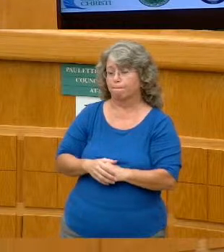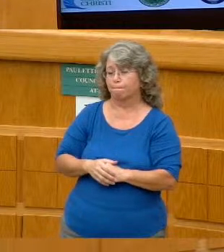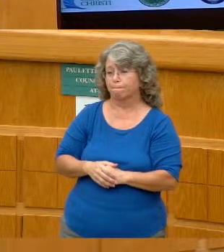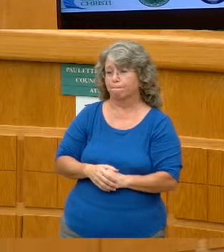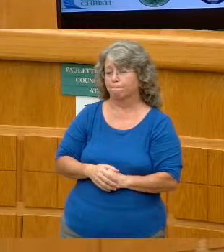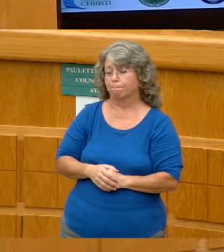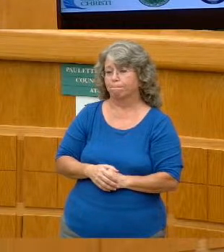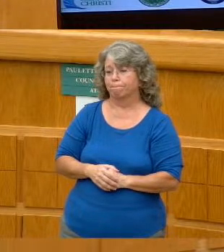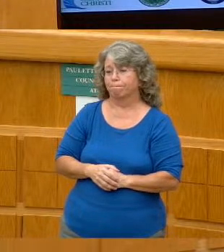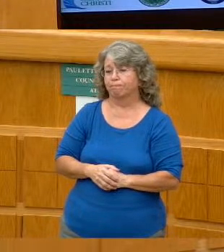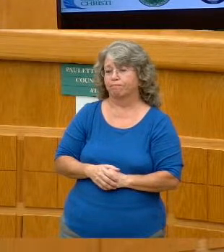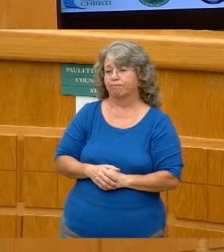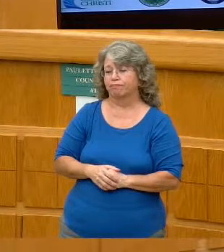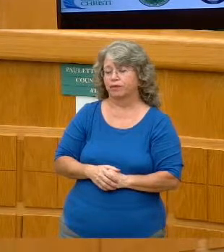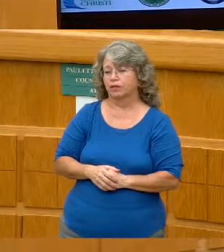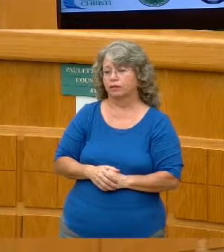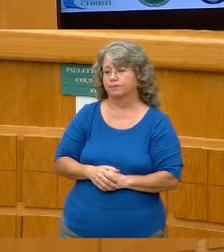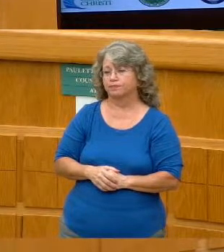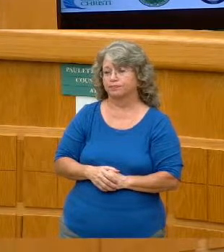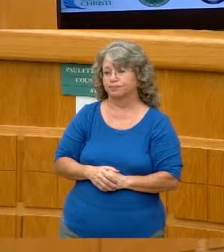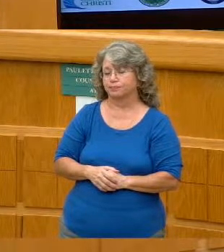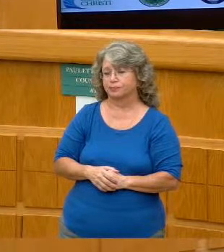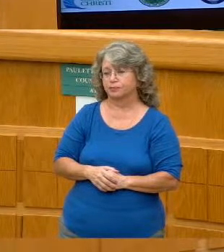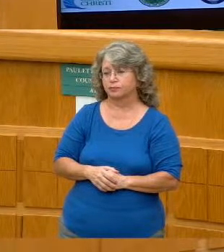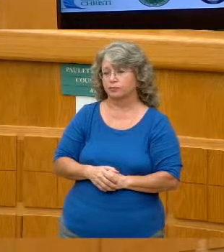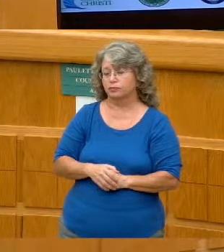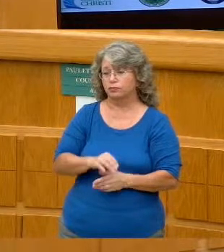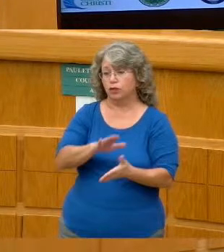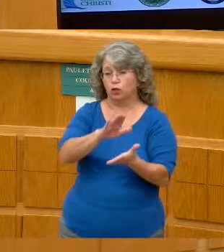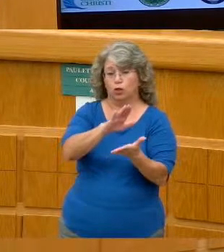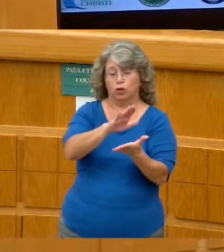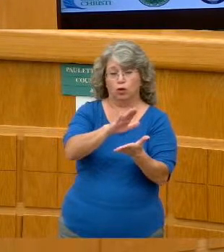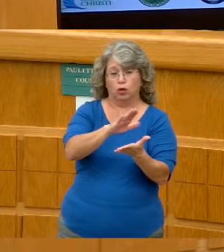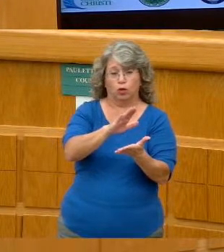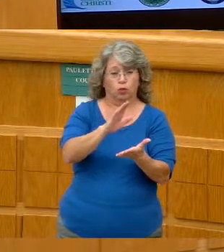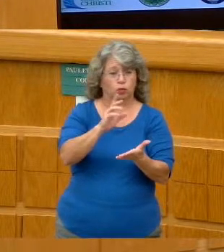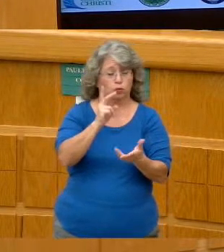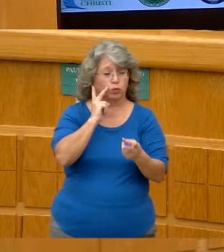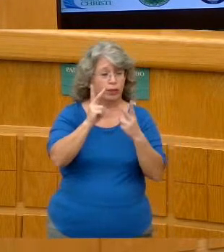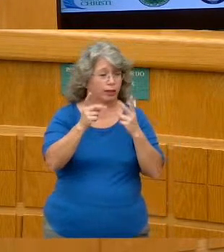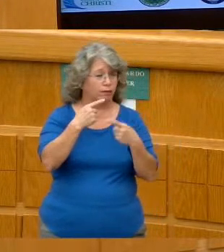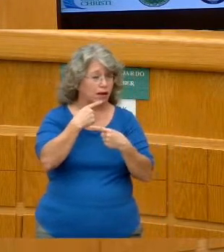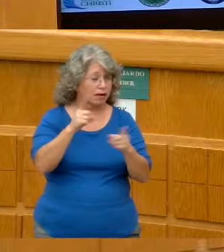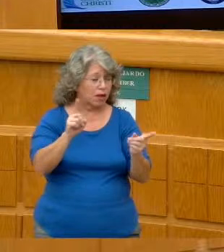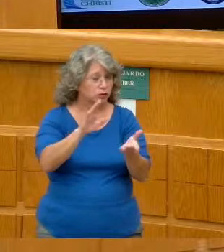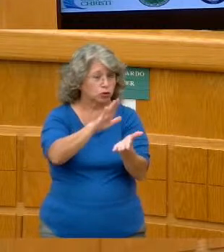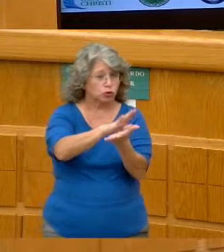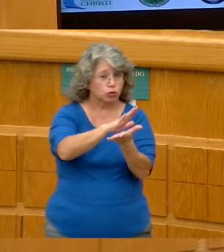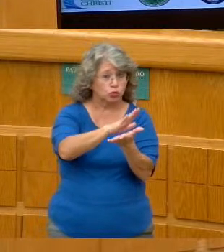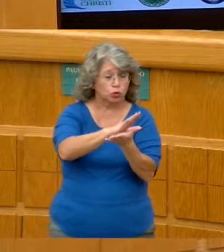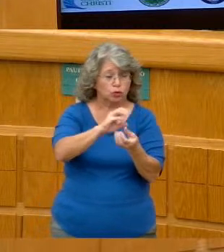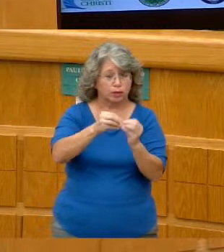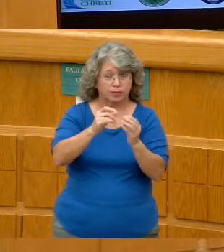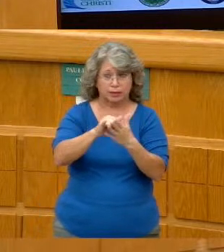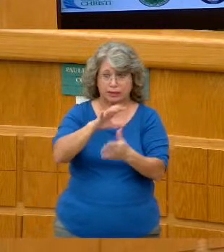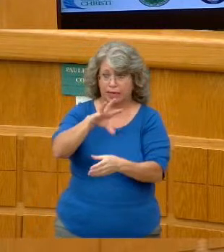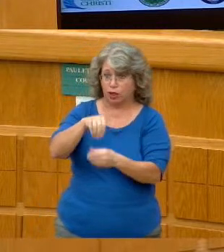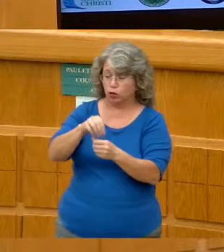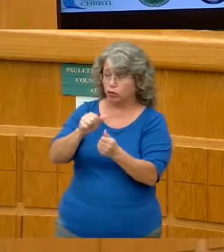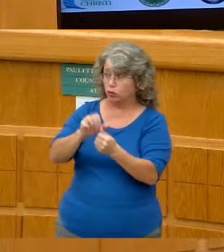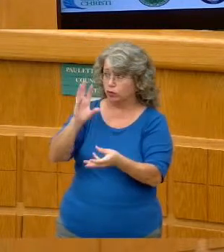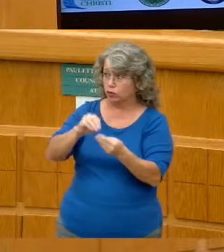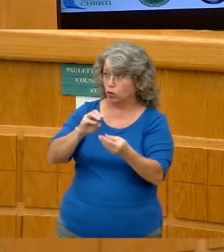well. So the school cases that are being announced, are they included in the total numbers?